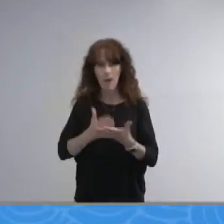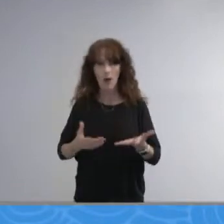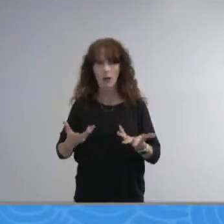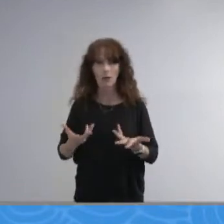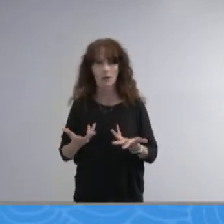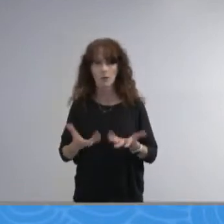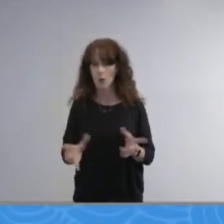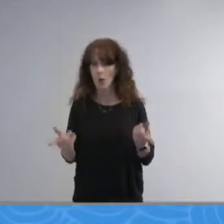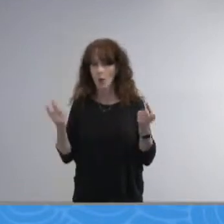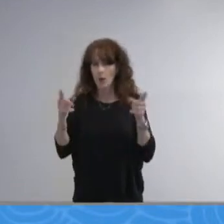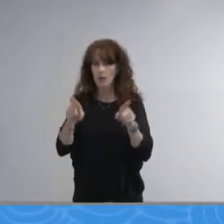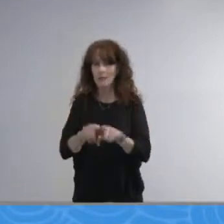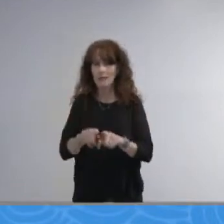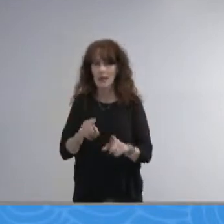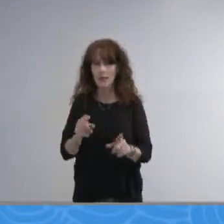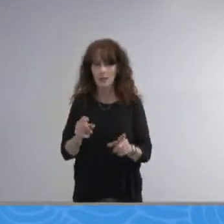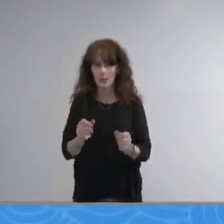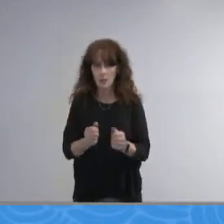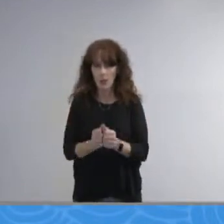not consent to?